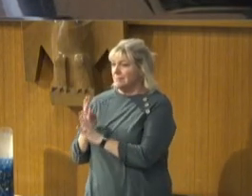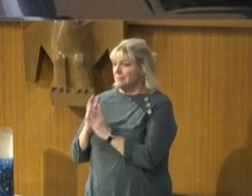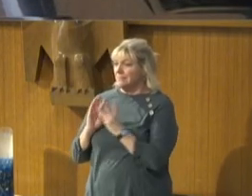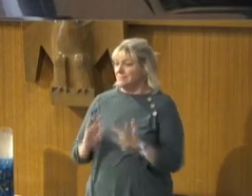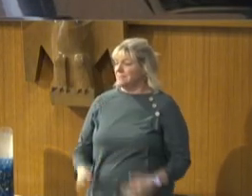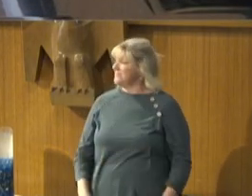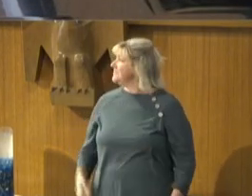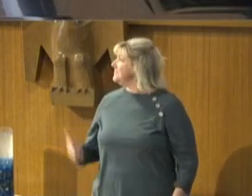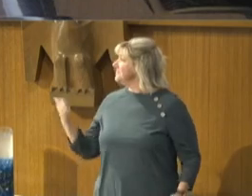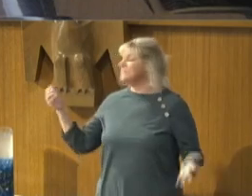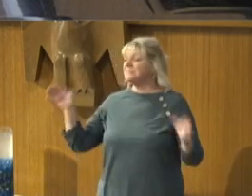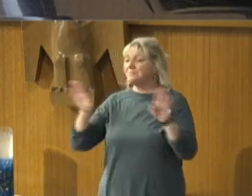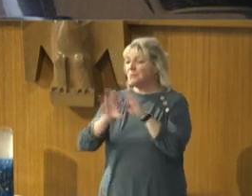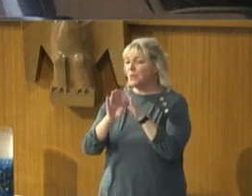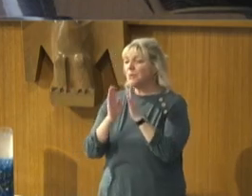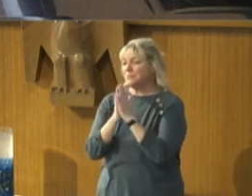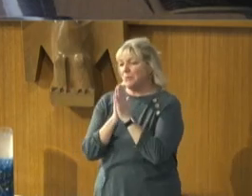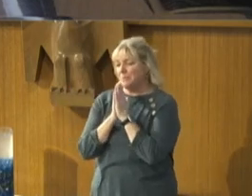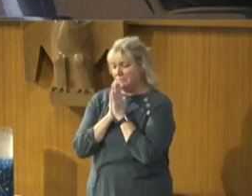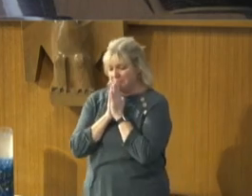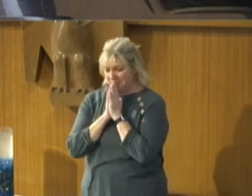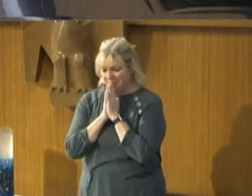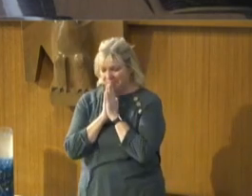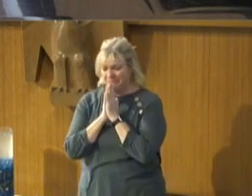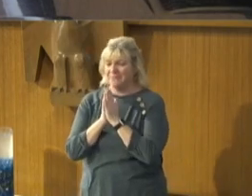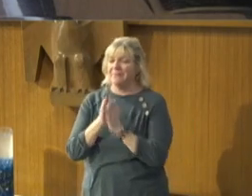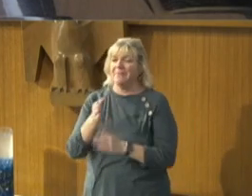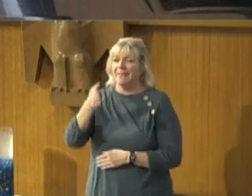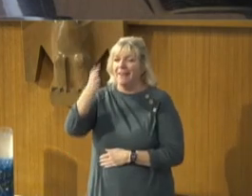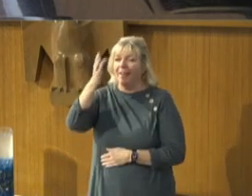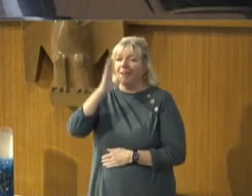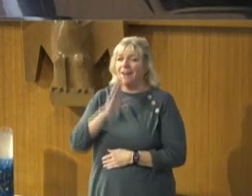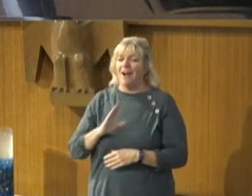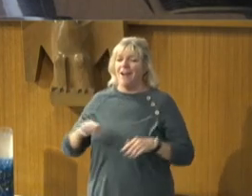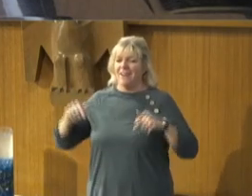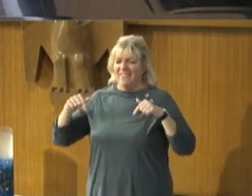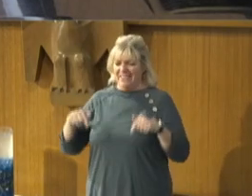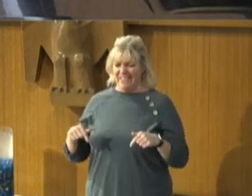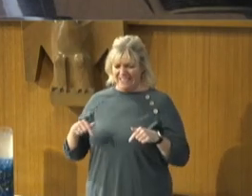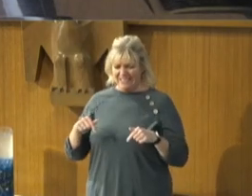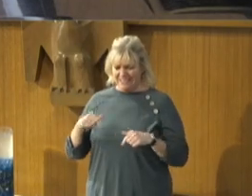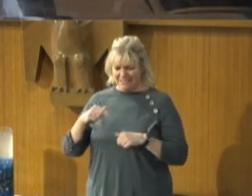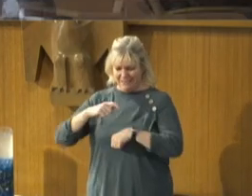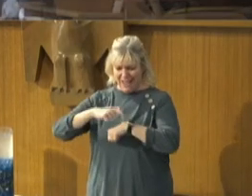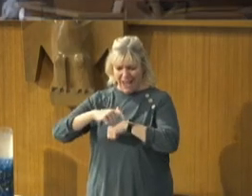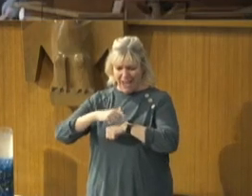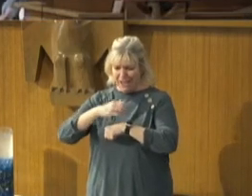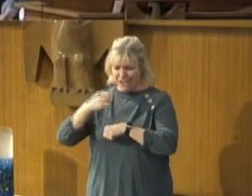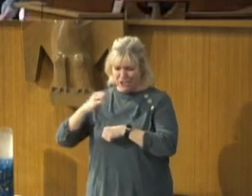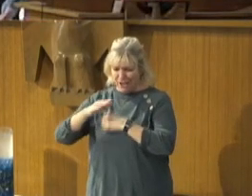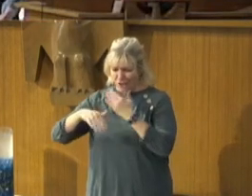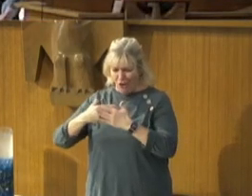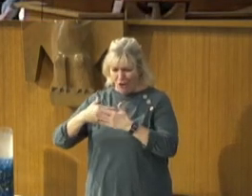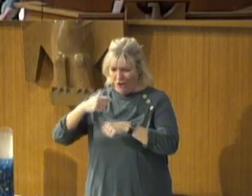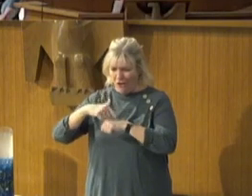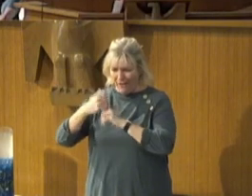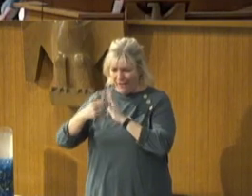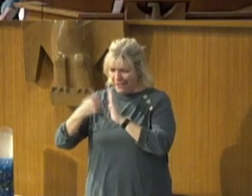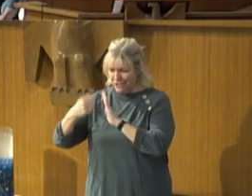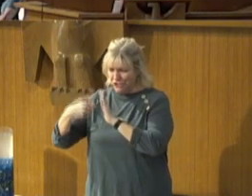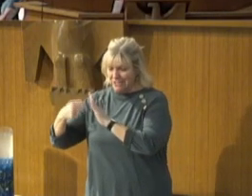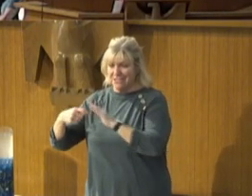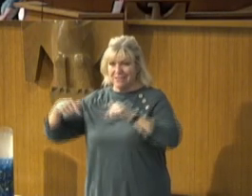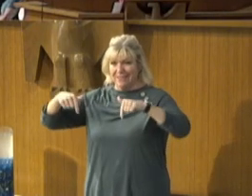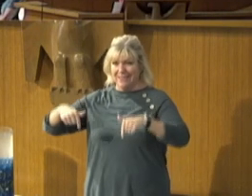Please pray with me. God of this age and all ages, on this Sunday of remembrance